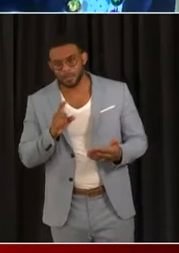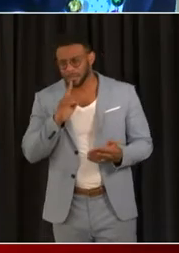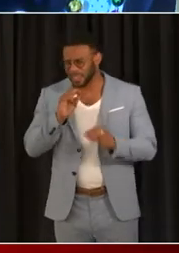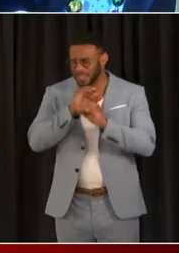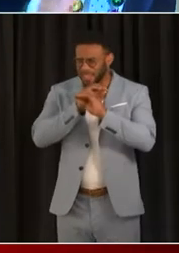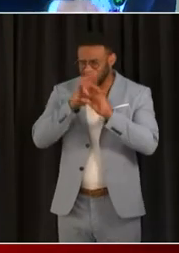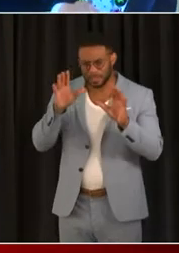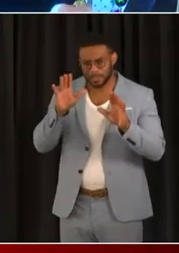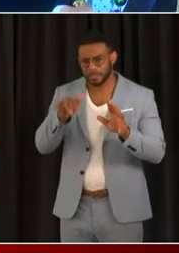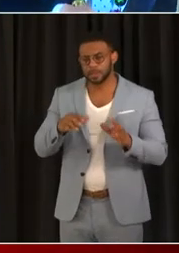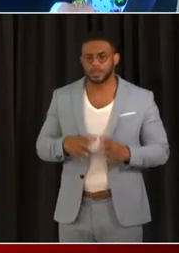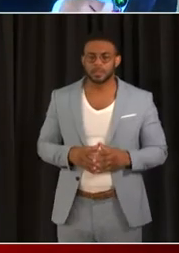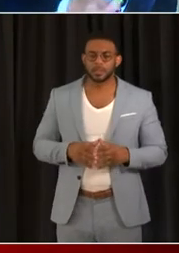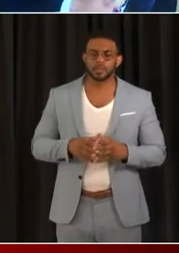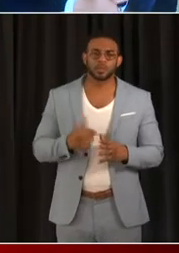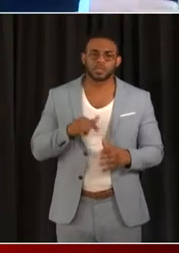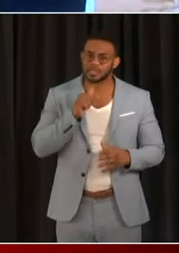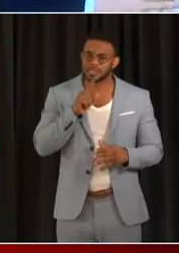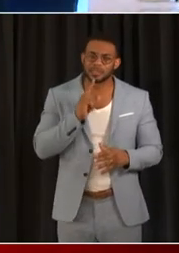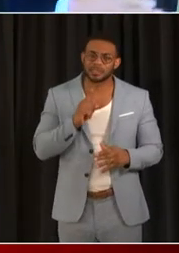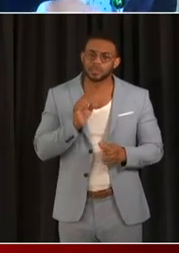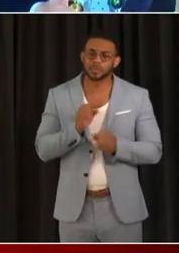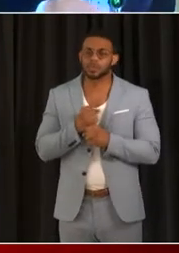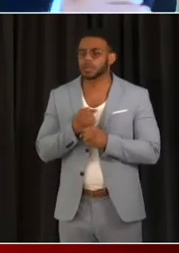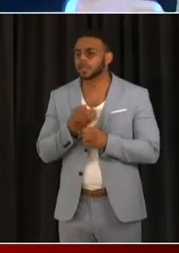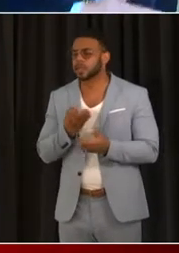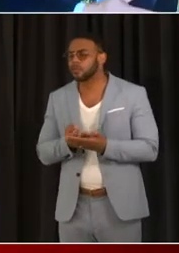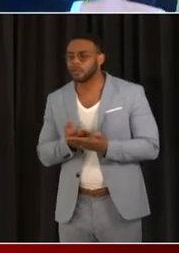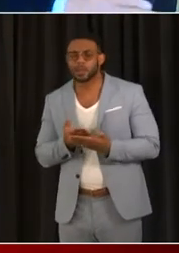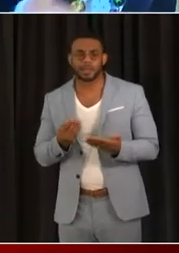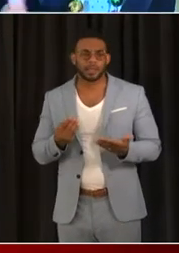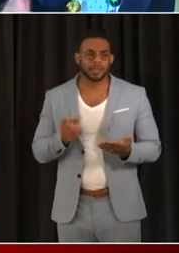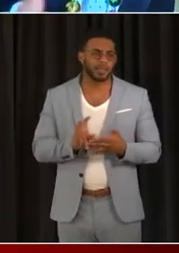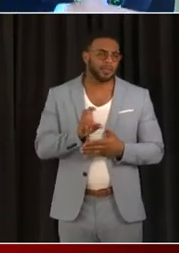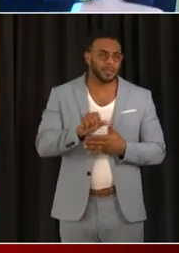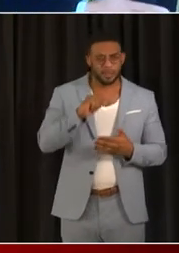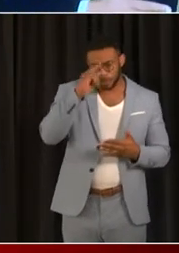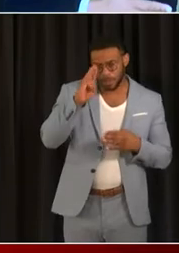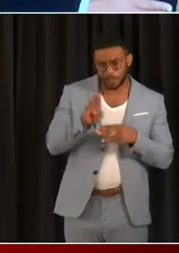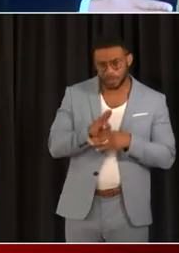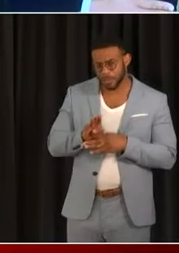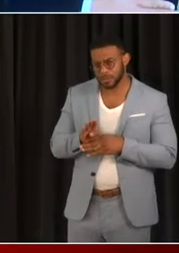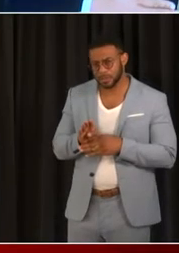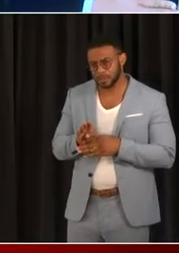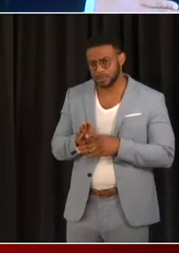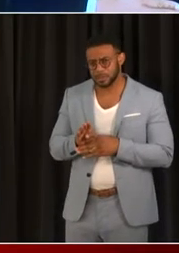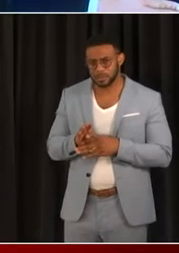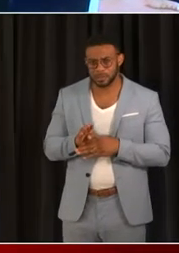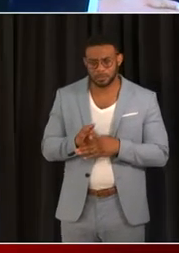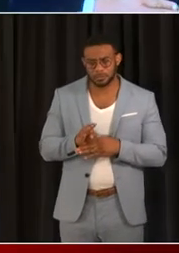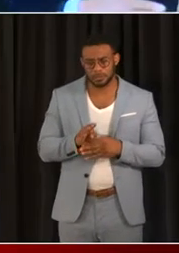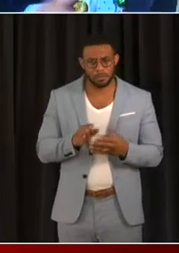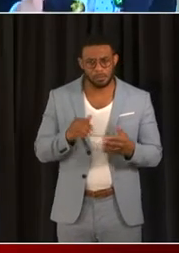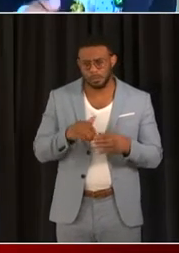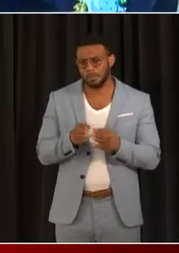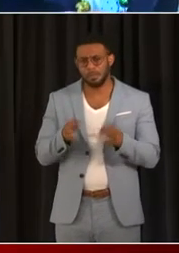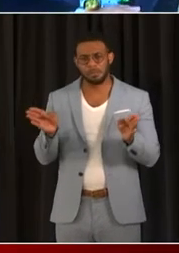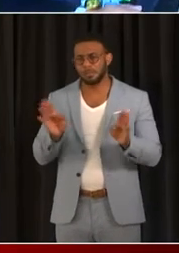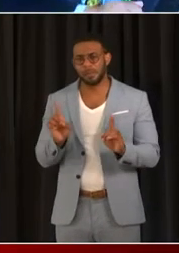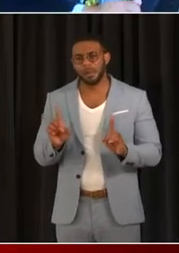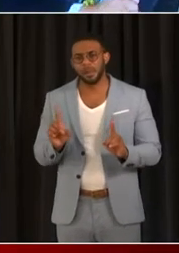be clear that we should not just create funds and invest in black businesses